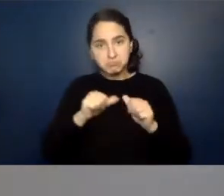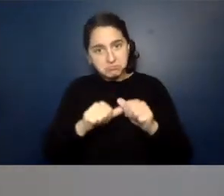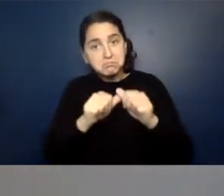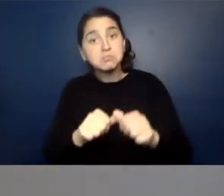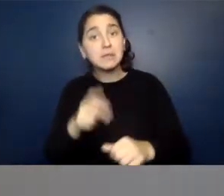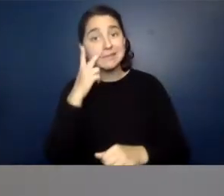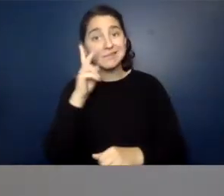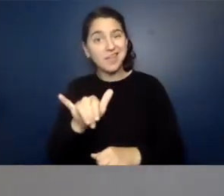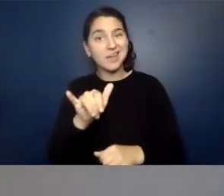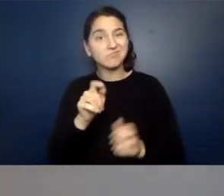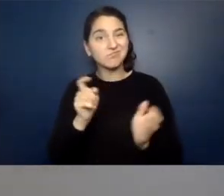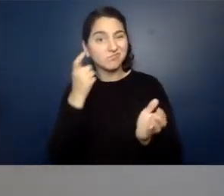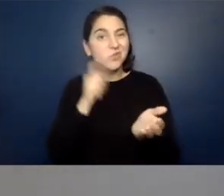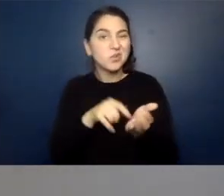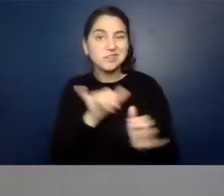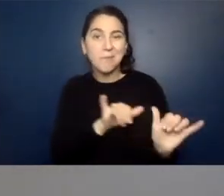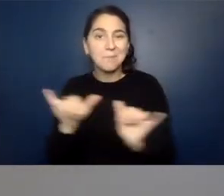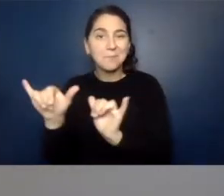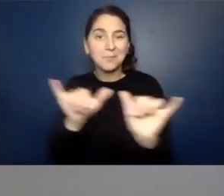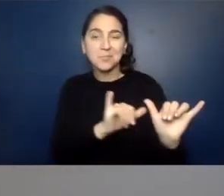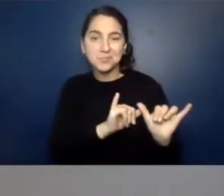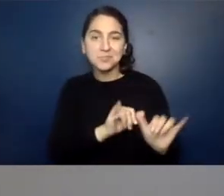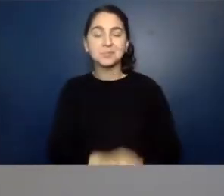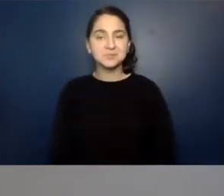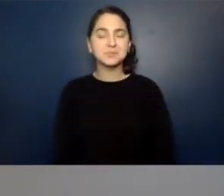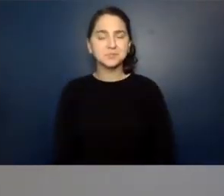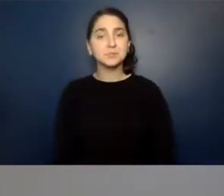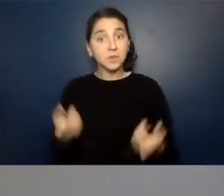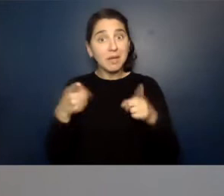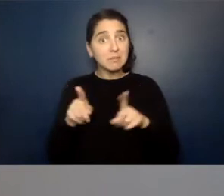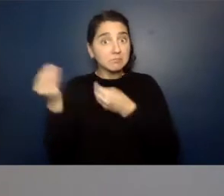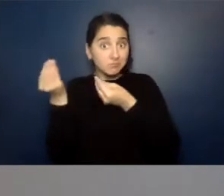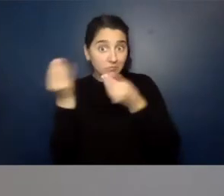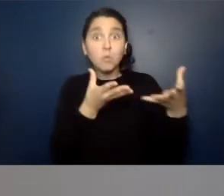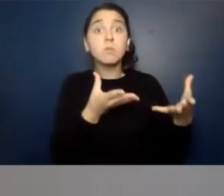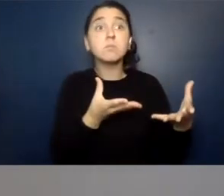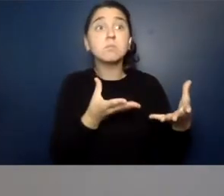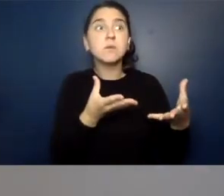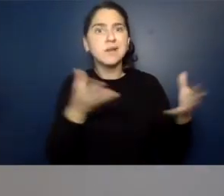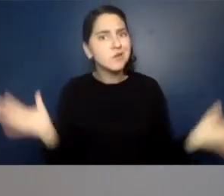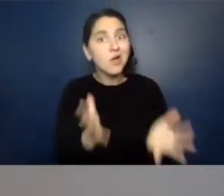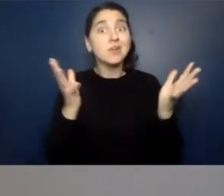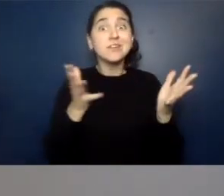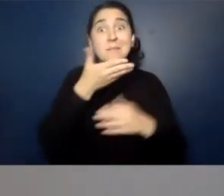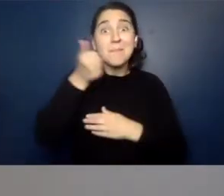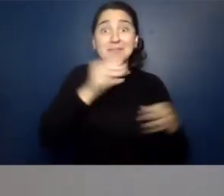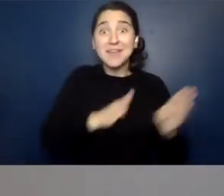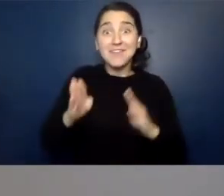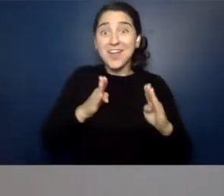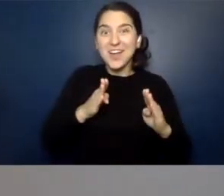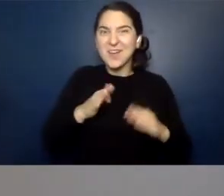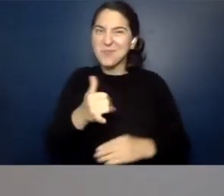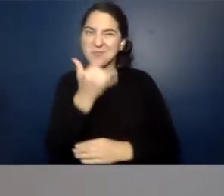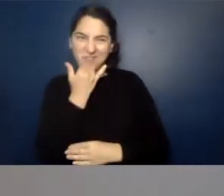It informs and it encourages the best and the worst of our